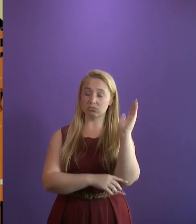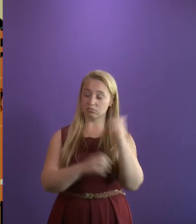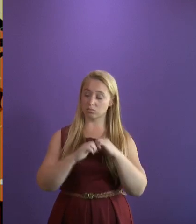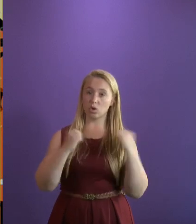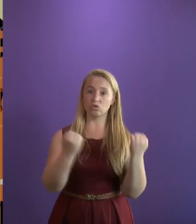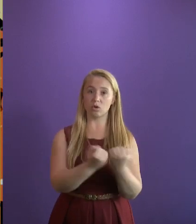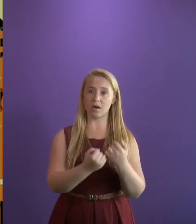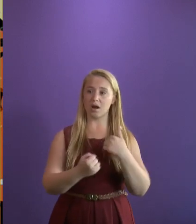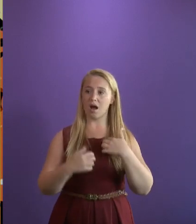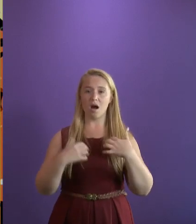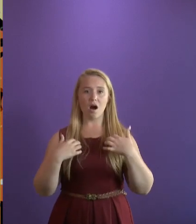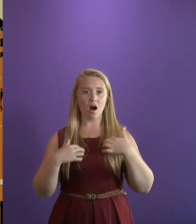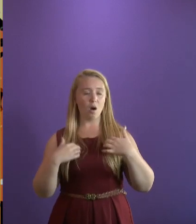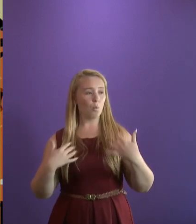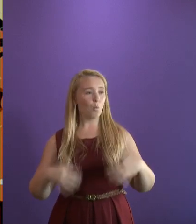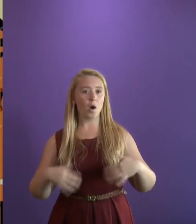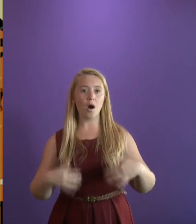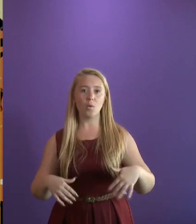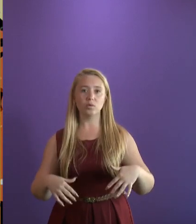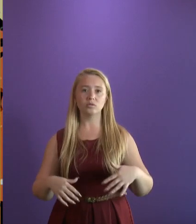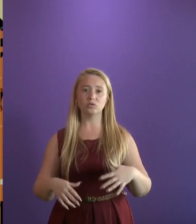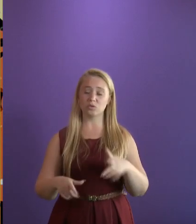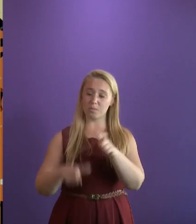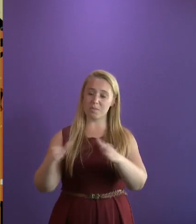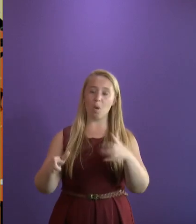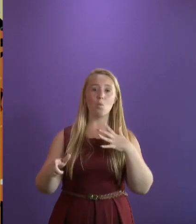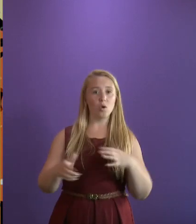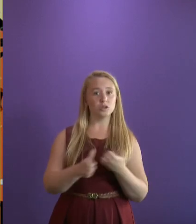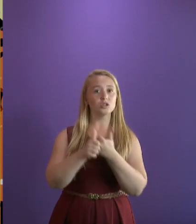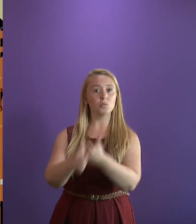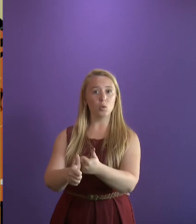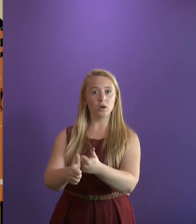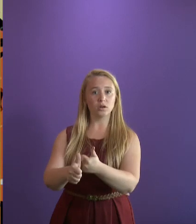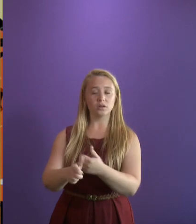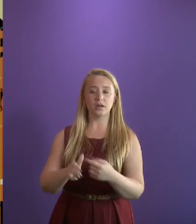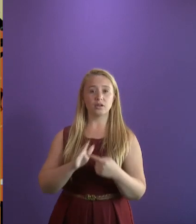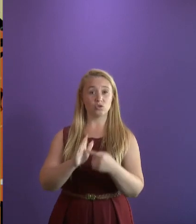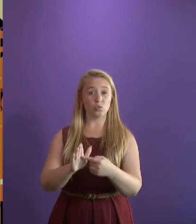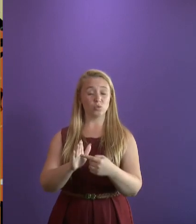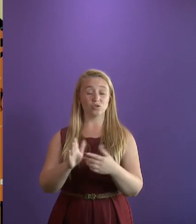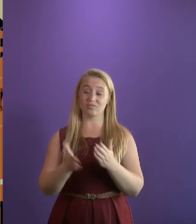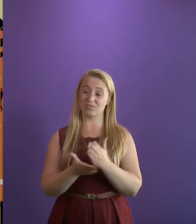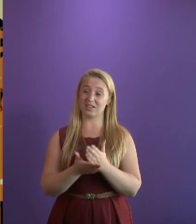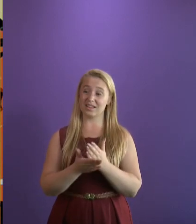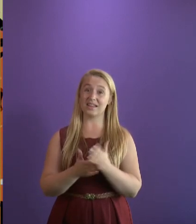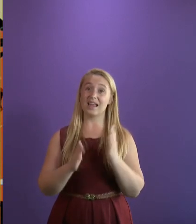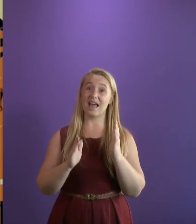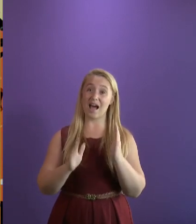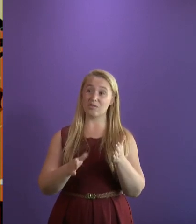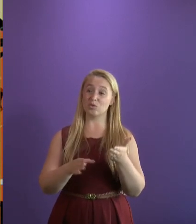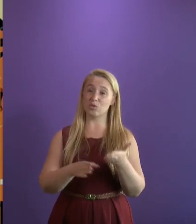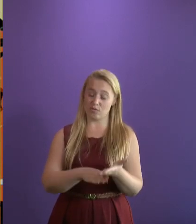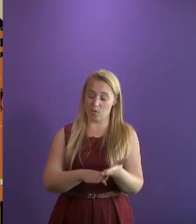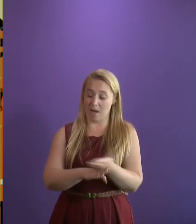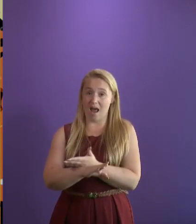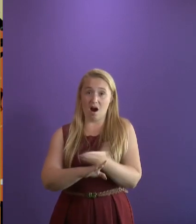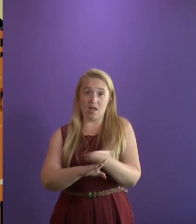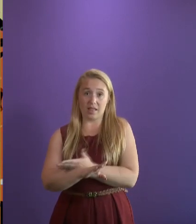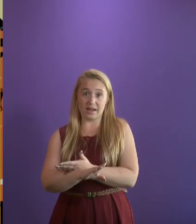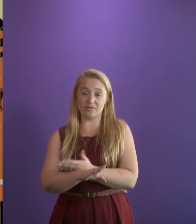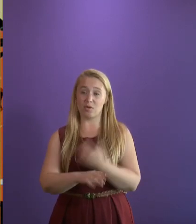showed that there was a hunger for some kind of support, and it also showed that recognition that we need to call things out from the very beginning, from that